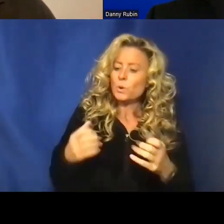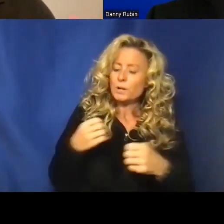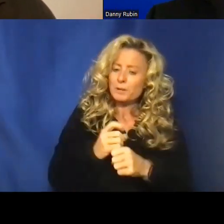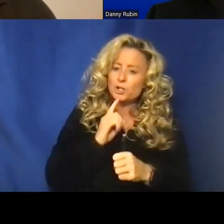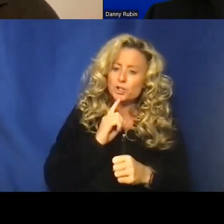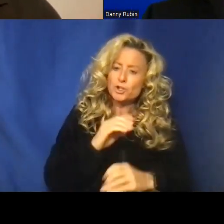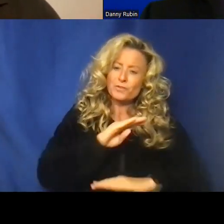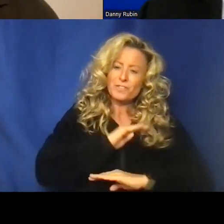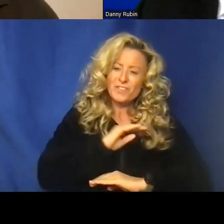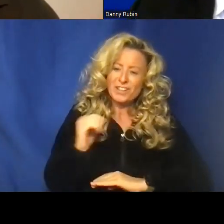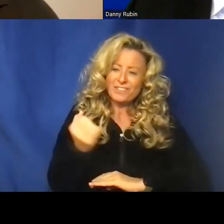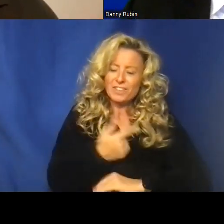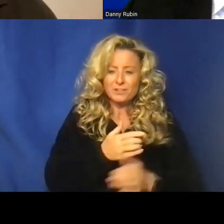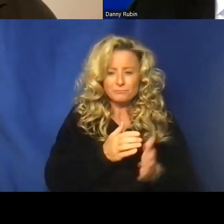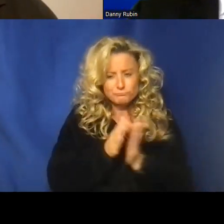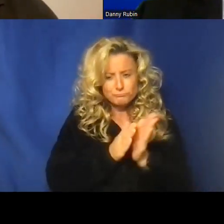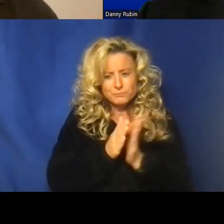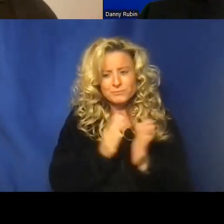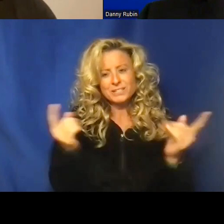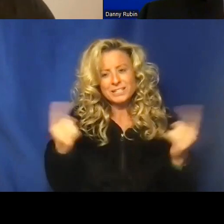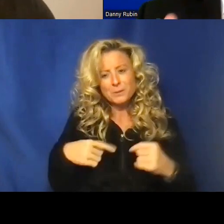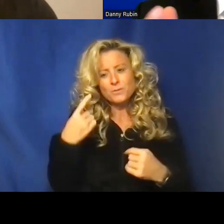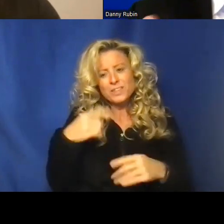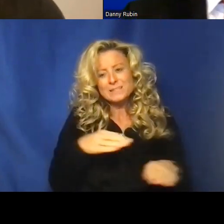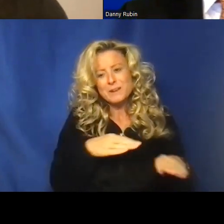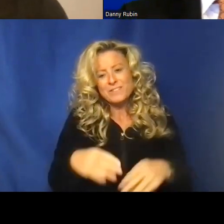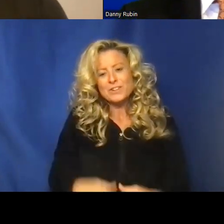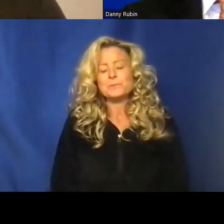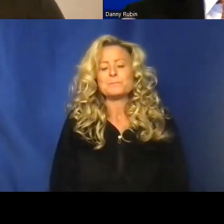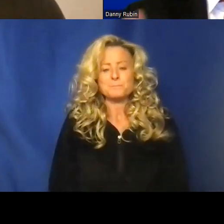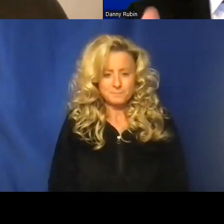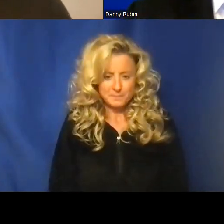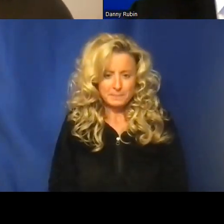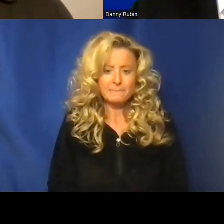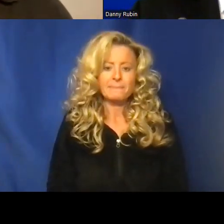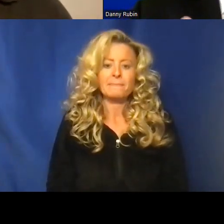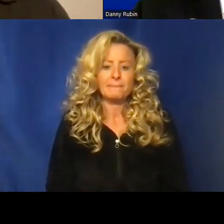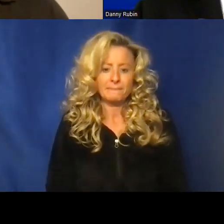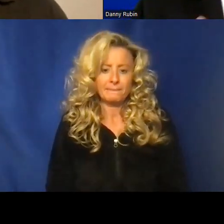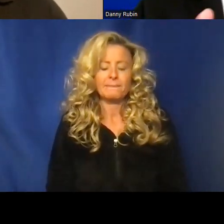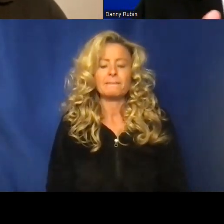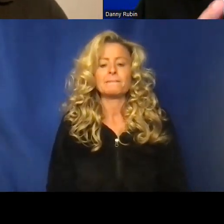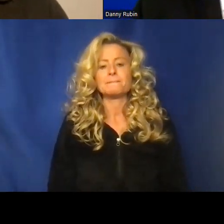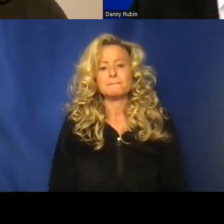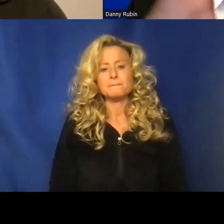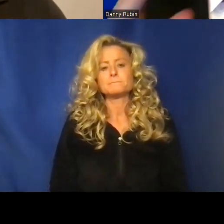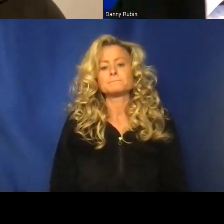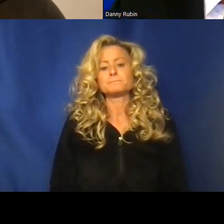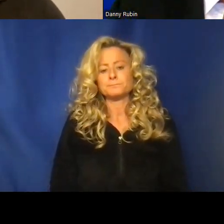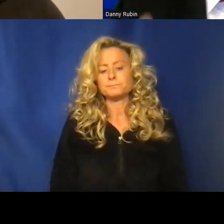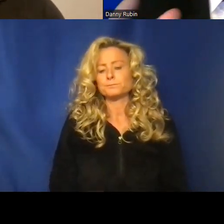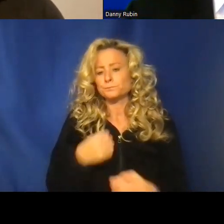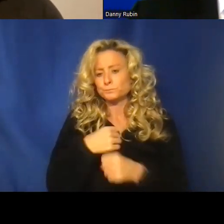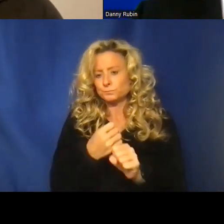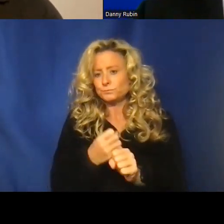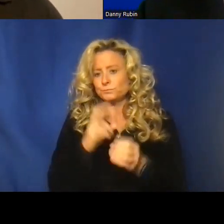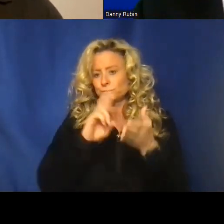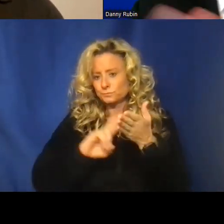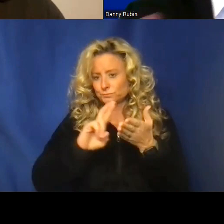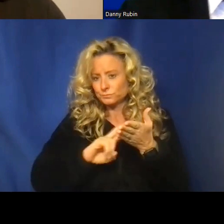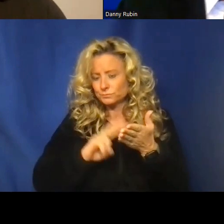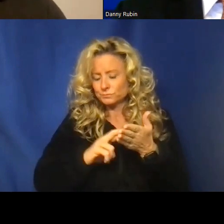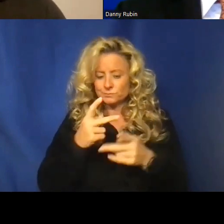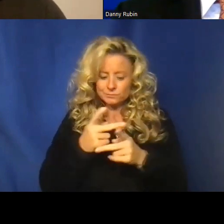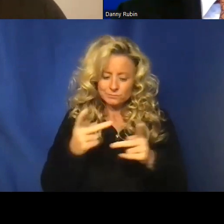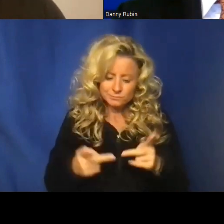is that's driving them to do this behavior. Yeah, and what you're doing a lot of ways is you're creating research in a space that